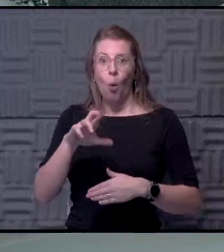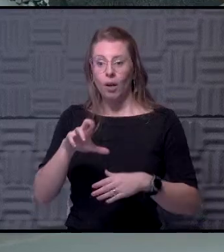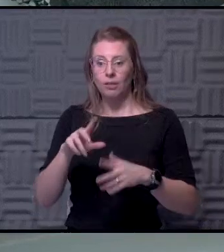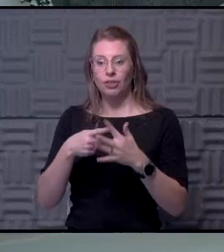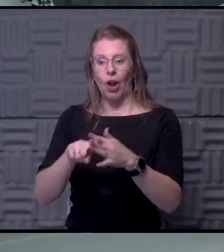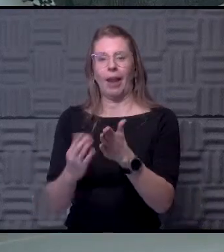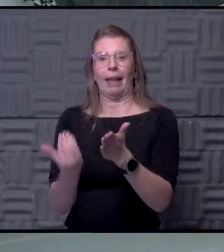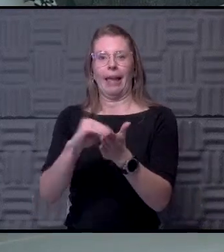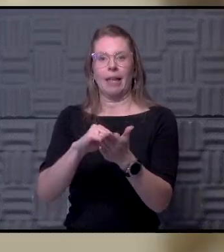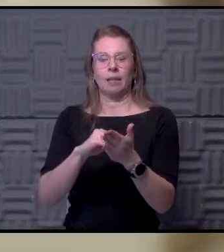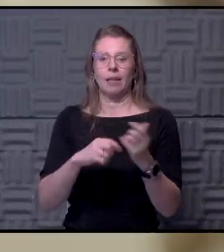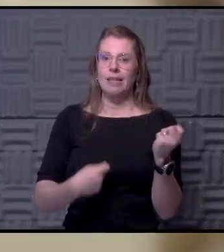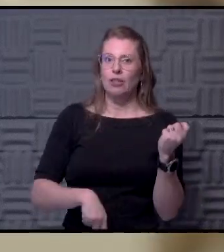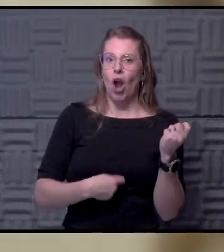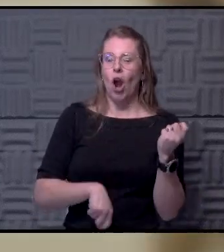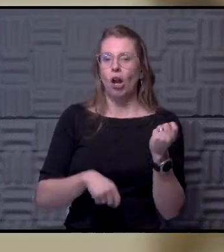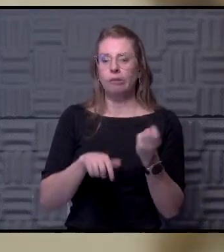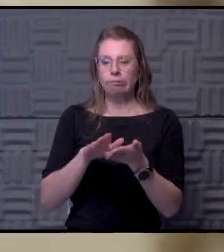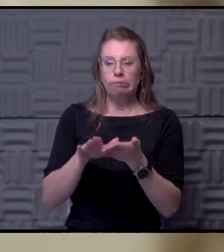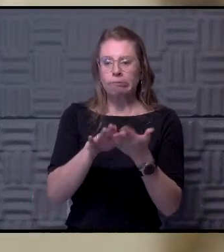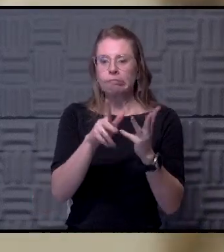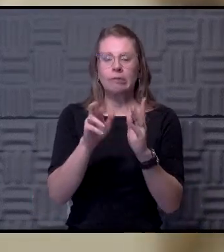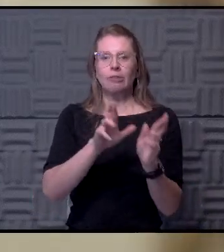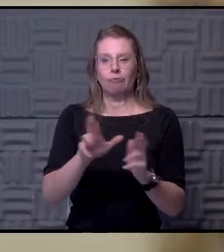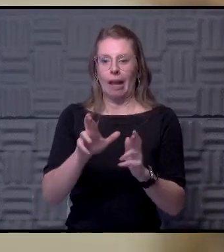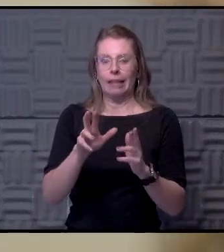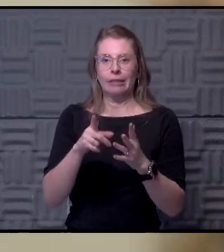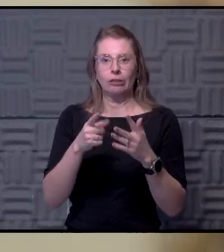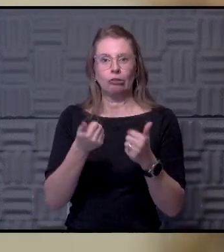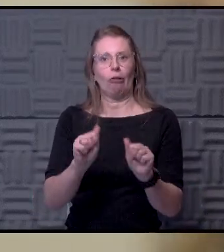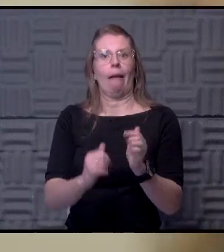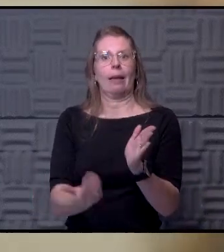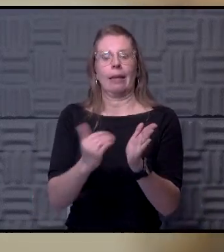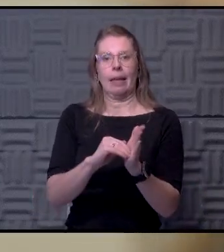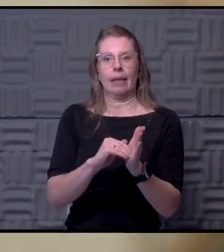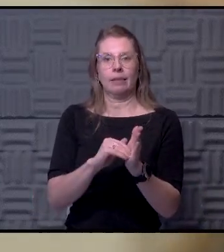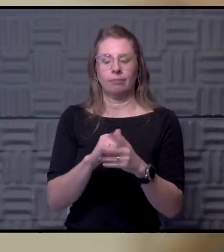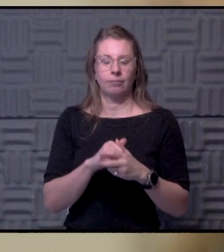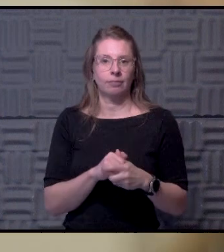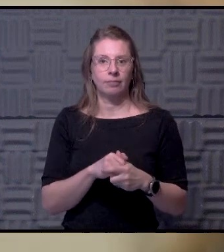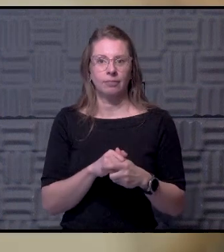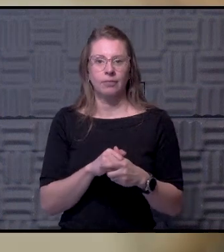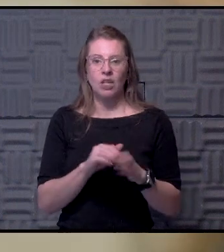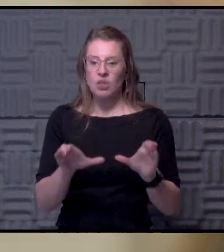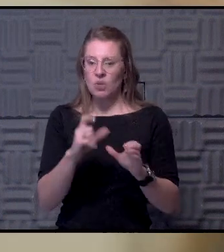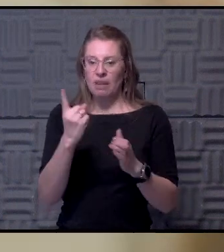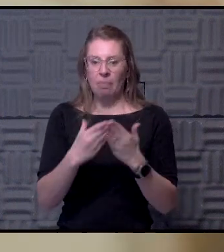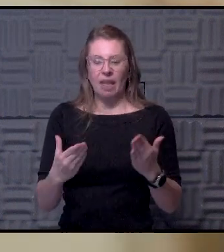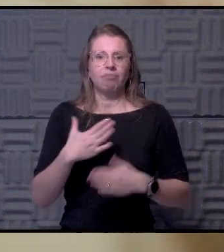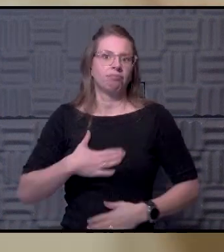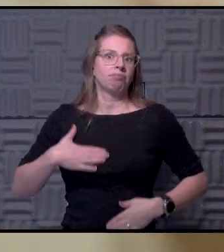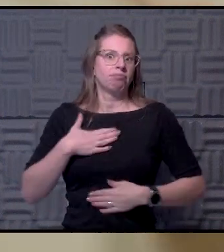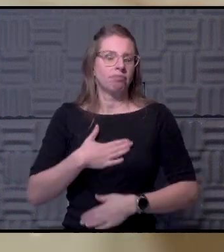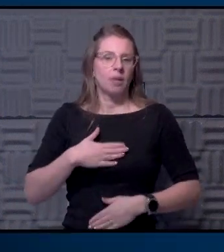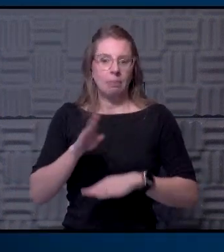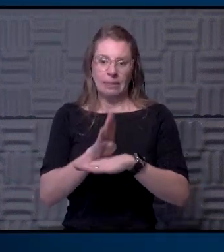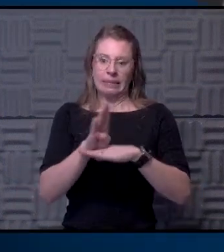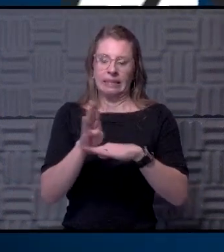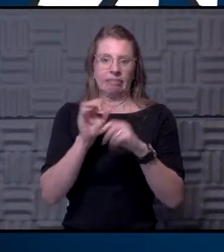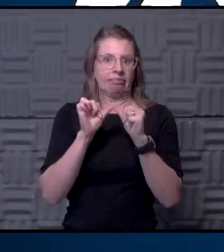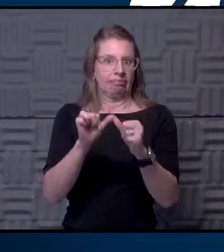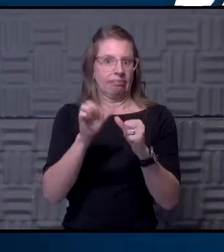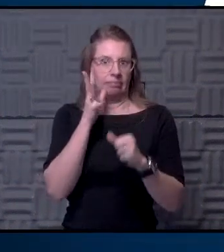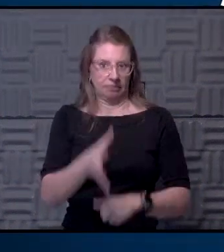past. Dust off the guitar or scrapbook or whatever it is, and do something that's enjoyable, that's going to keep you busy.